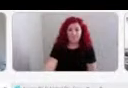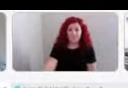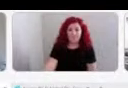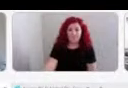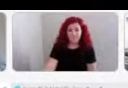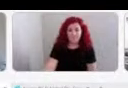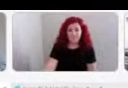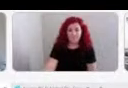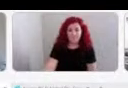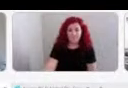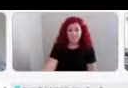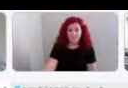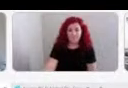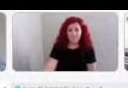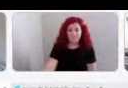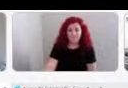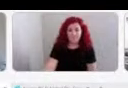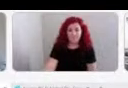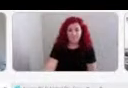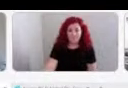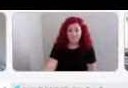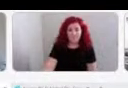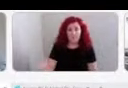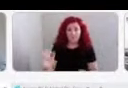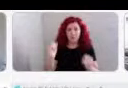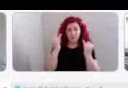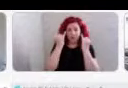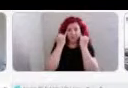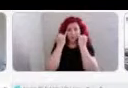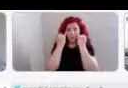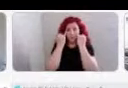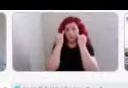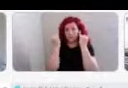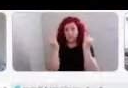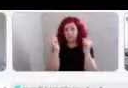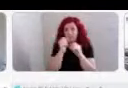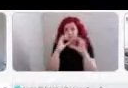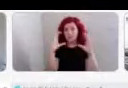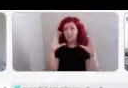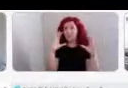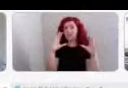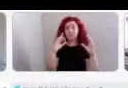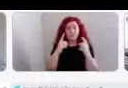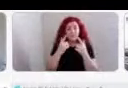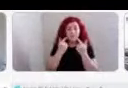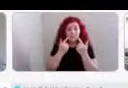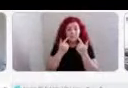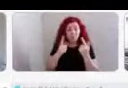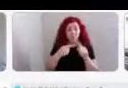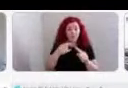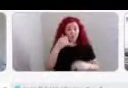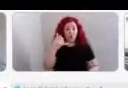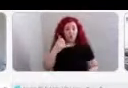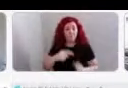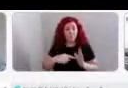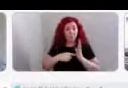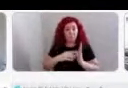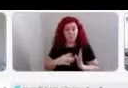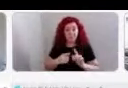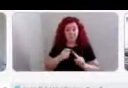imagine uh the laughter i'll get when i try to call my representative um from this